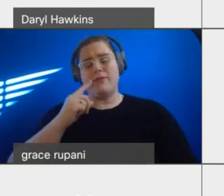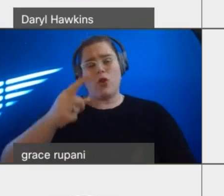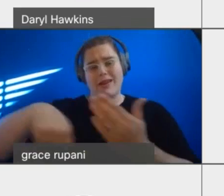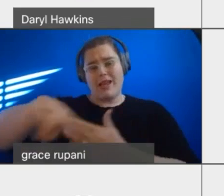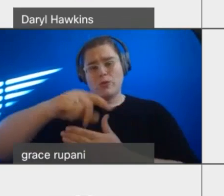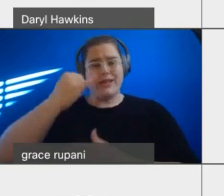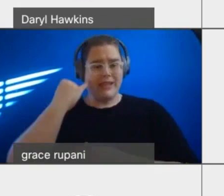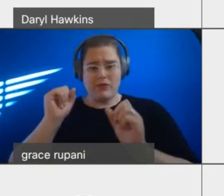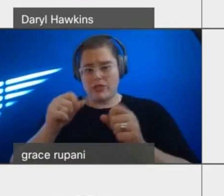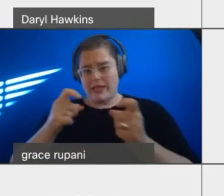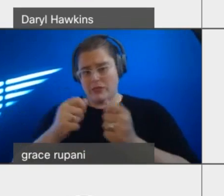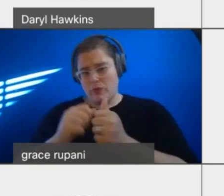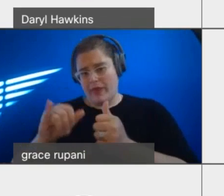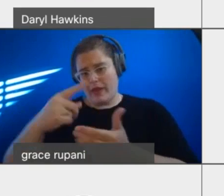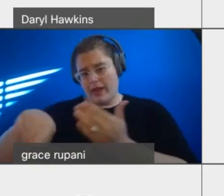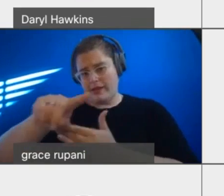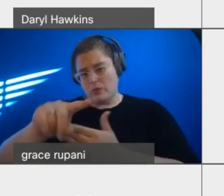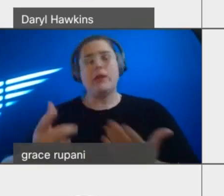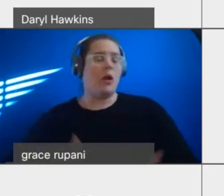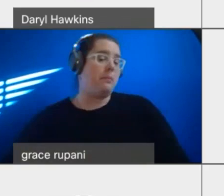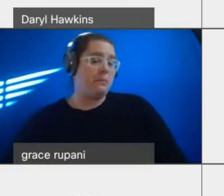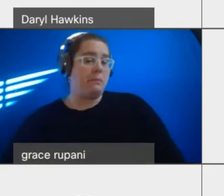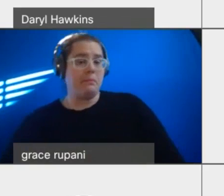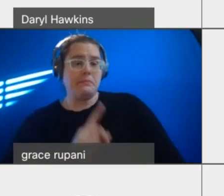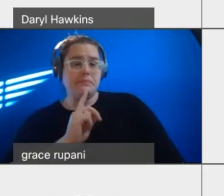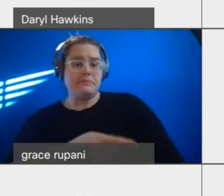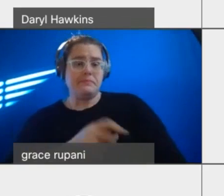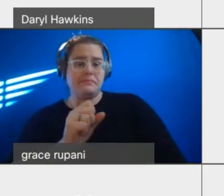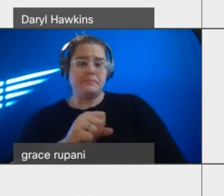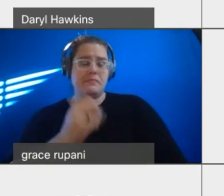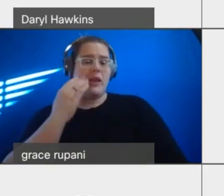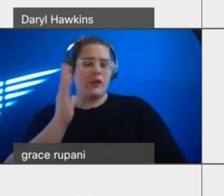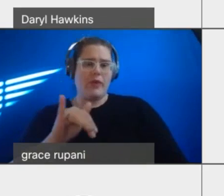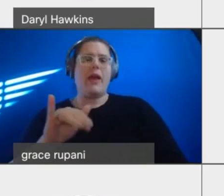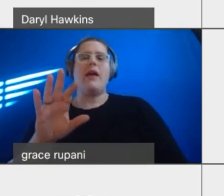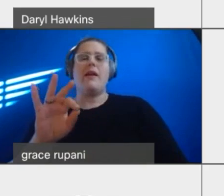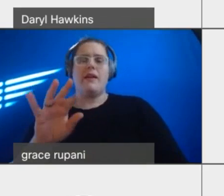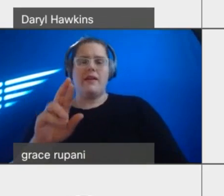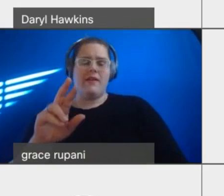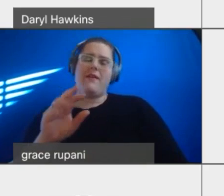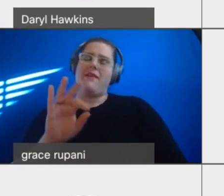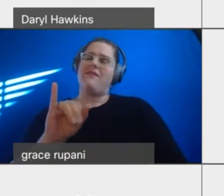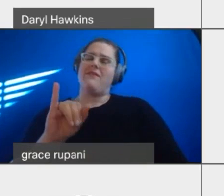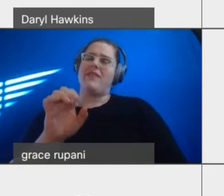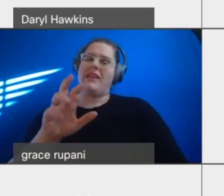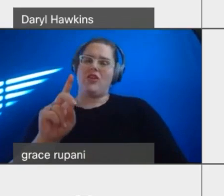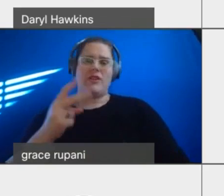do. Yeah. I know they're doing field visits, so she may be out in the